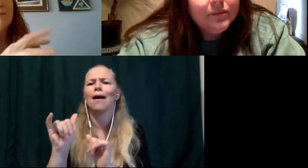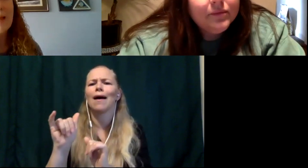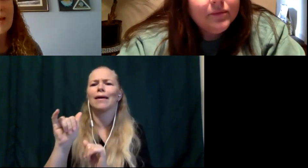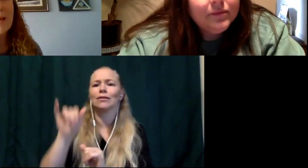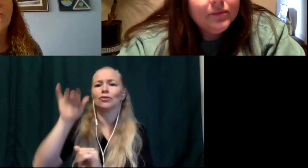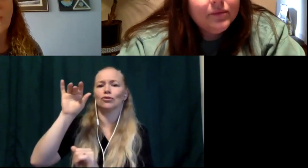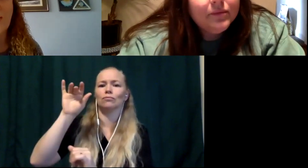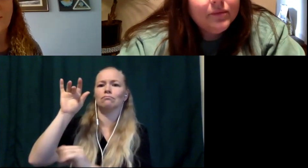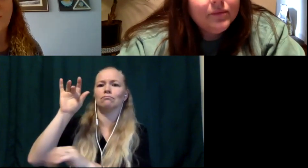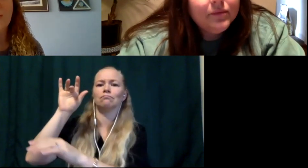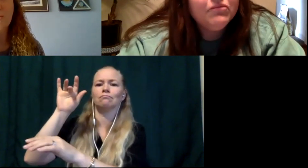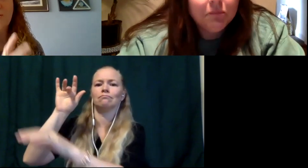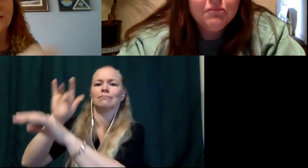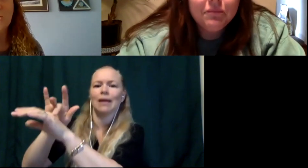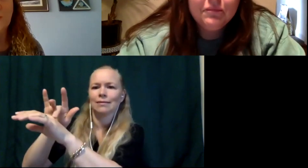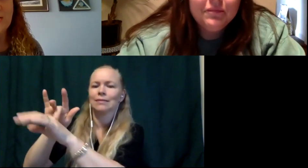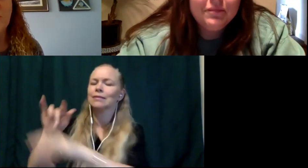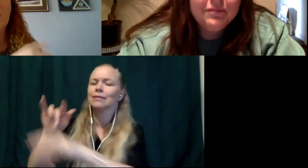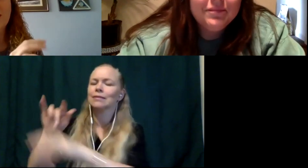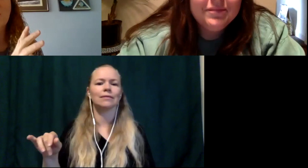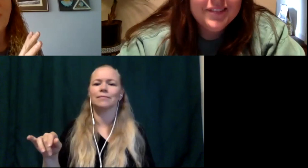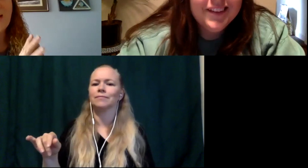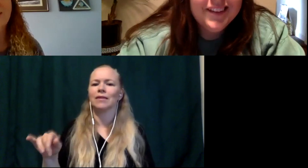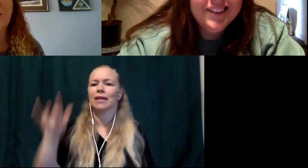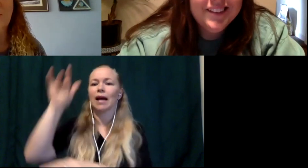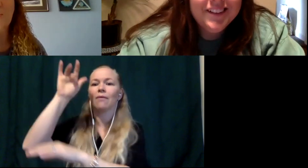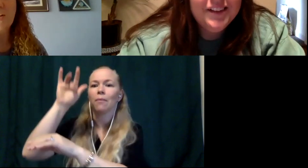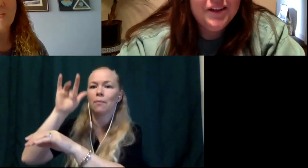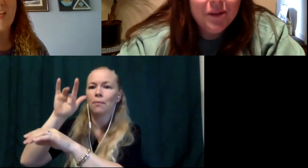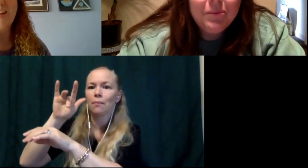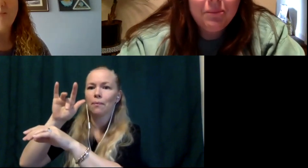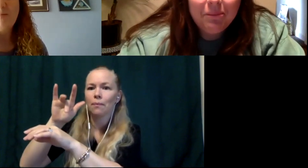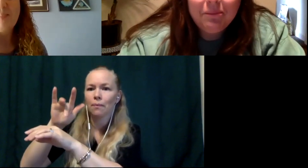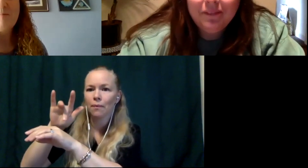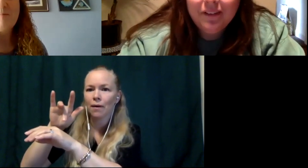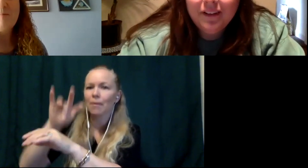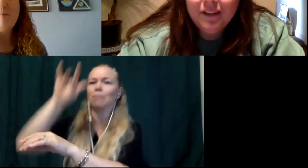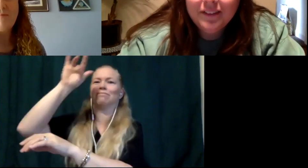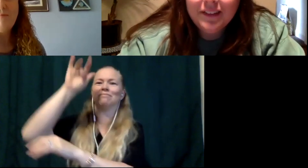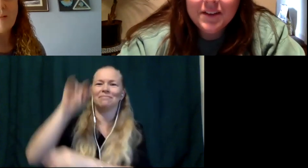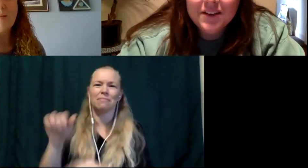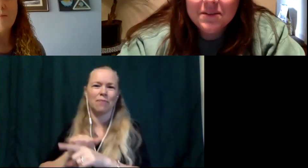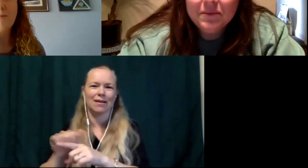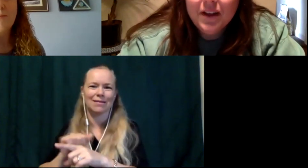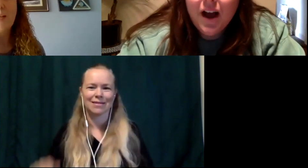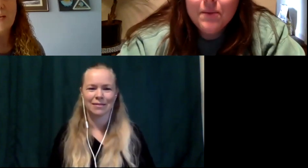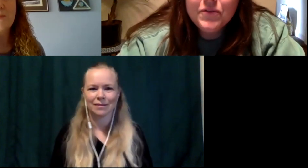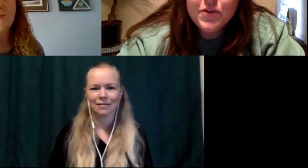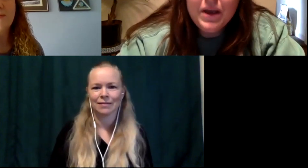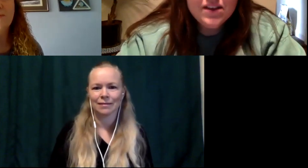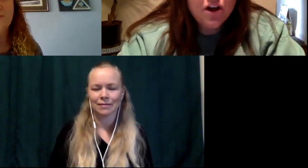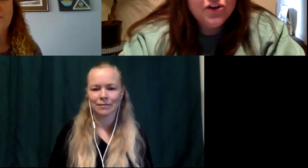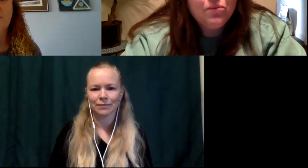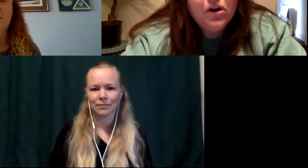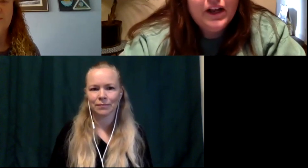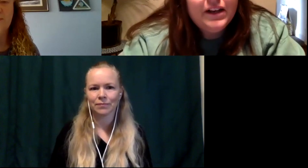didn't go the way on the moon. They just went down a ways to practice how they were gonna do that. That's awesome. Yeah. So